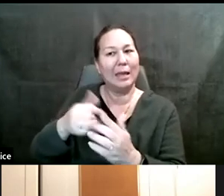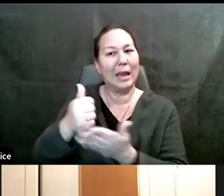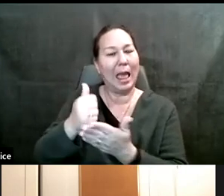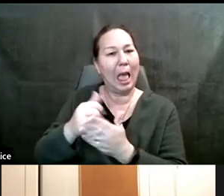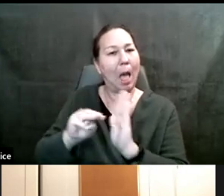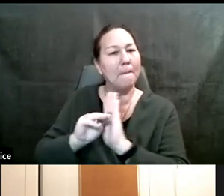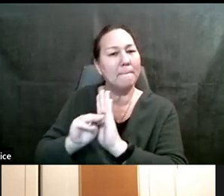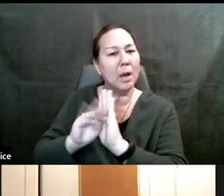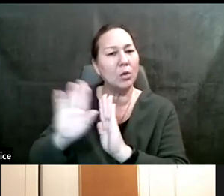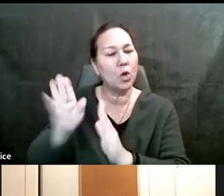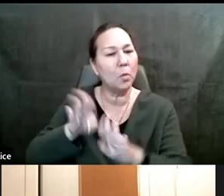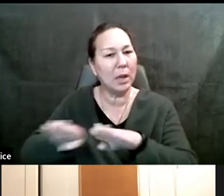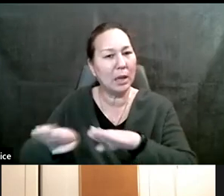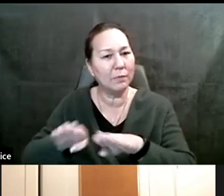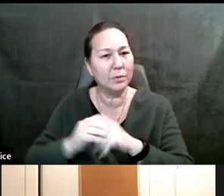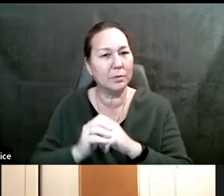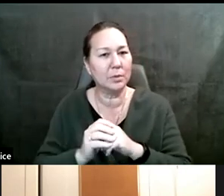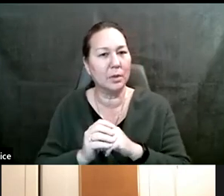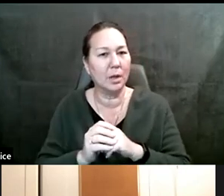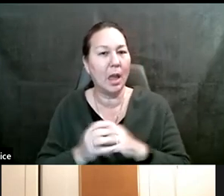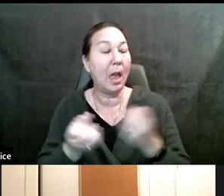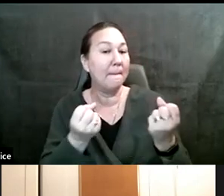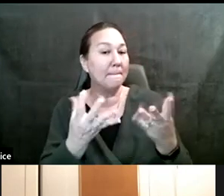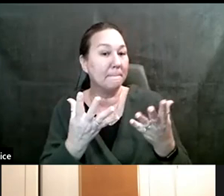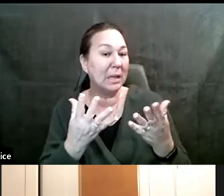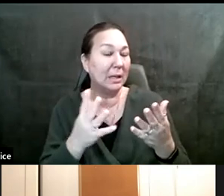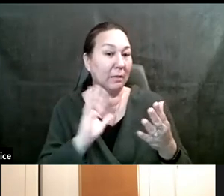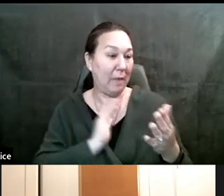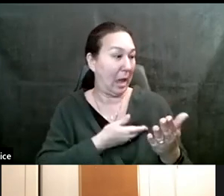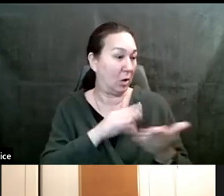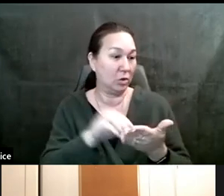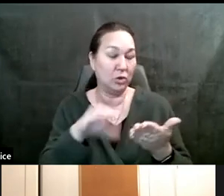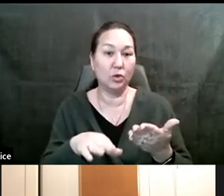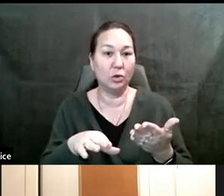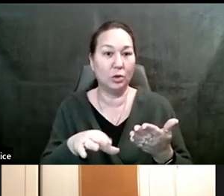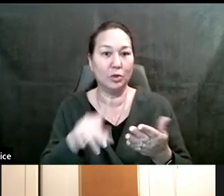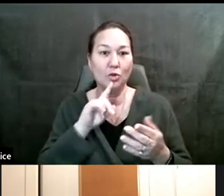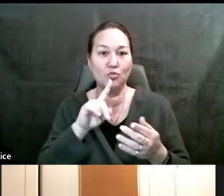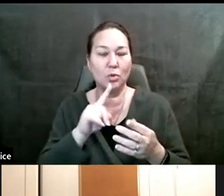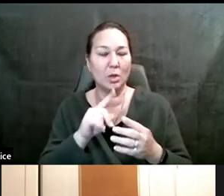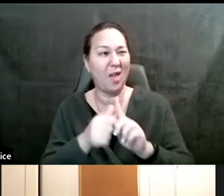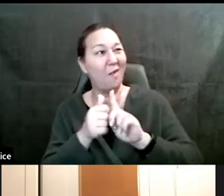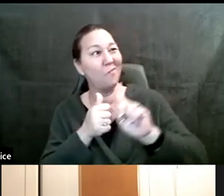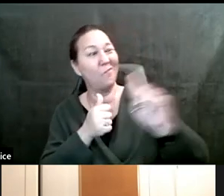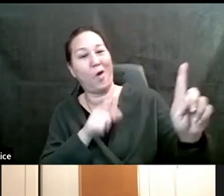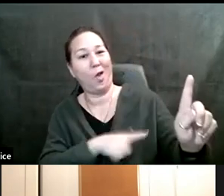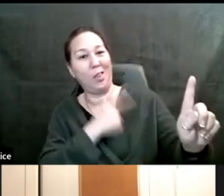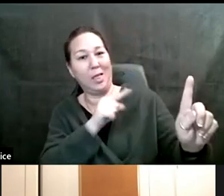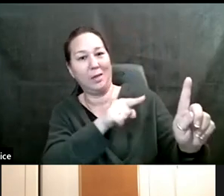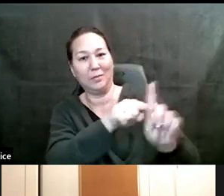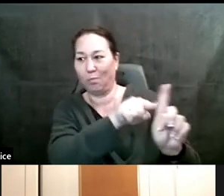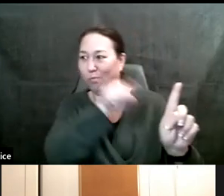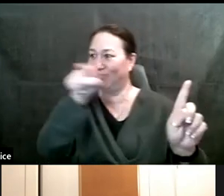understanding that Transportation many of our students are going from one side of the city to another and particularly in high school they're on public transportation and let's face it